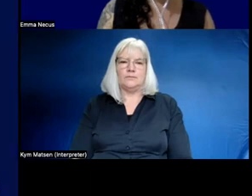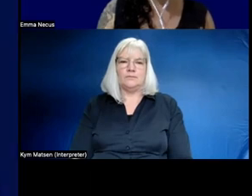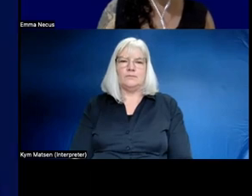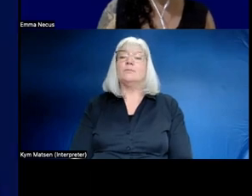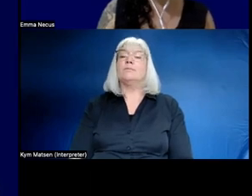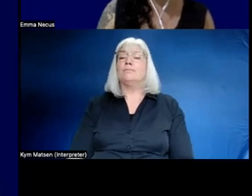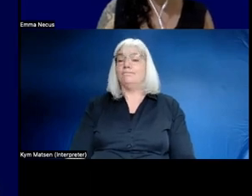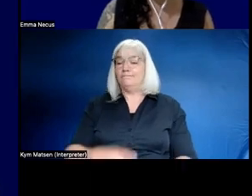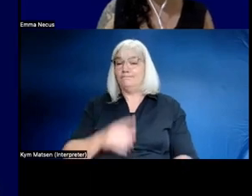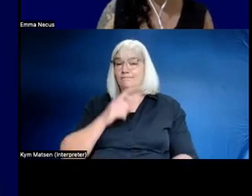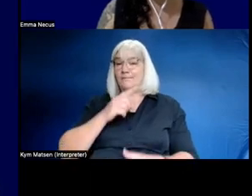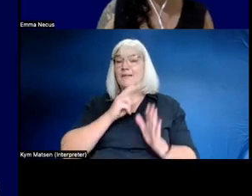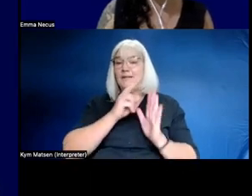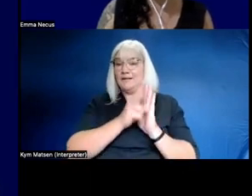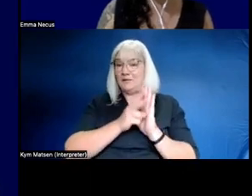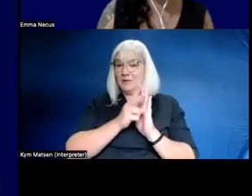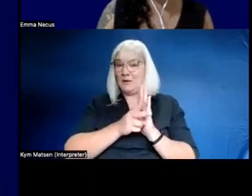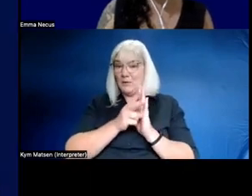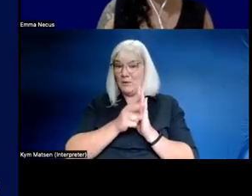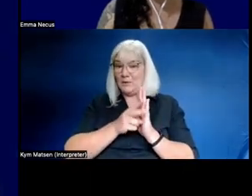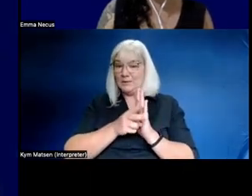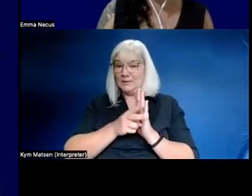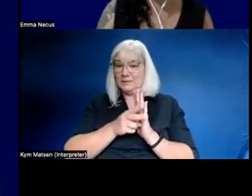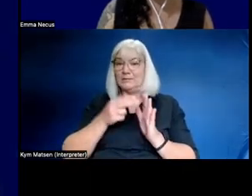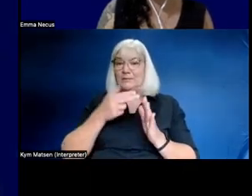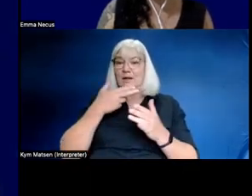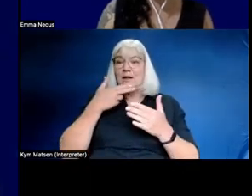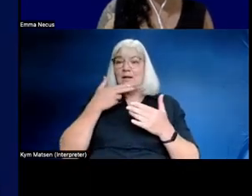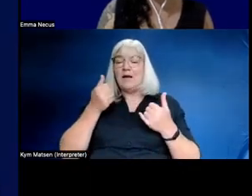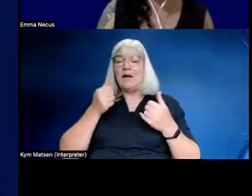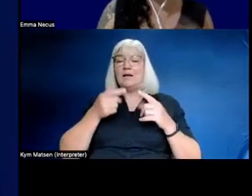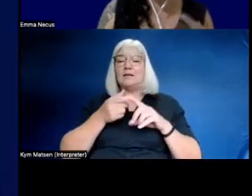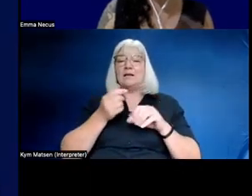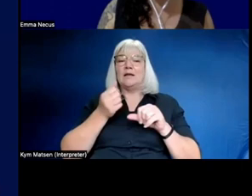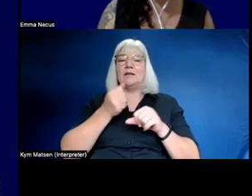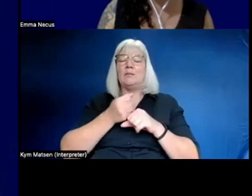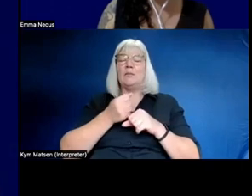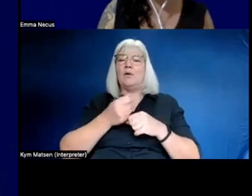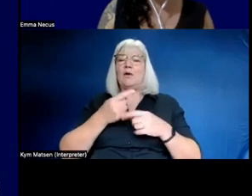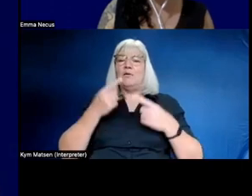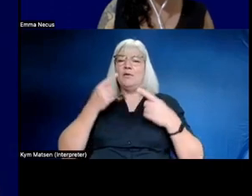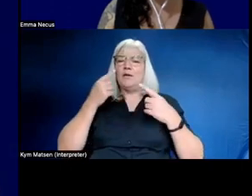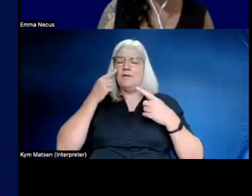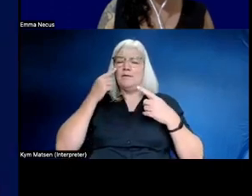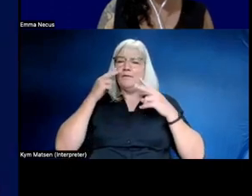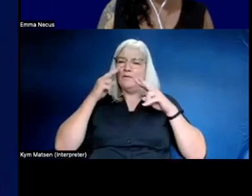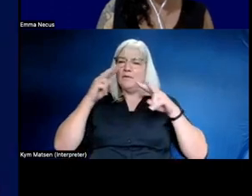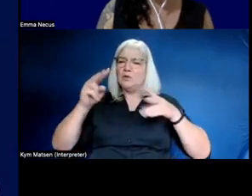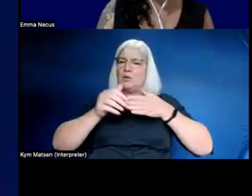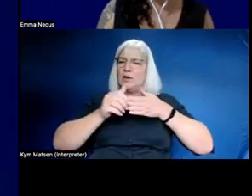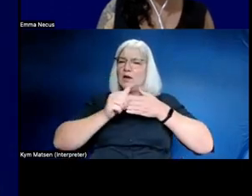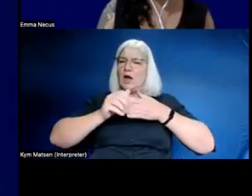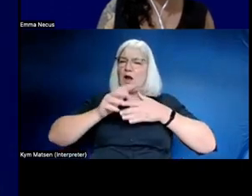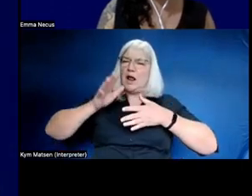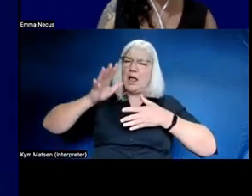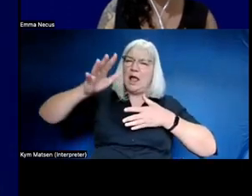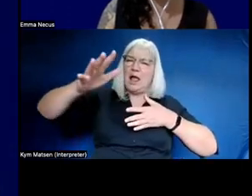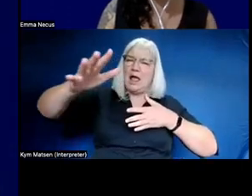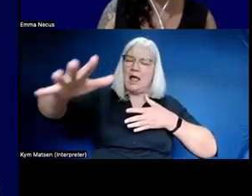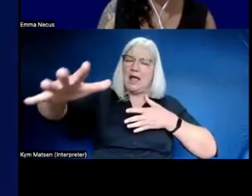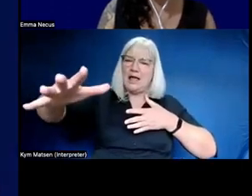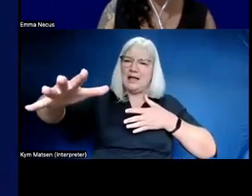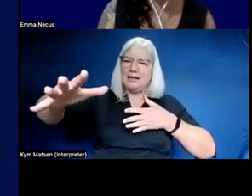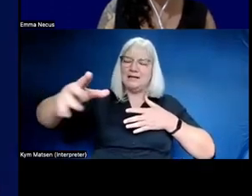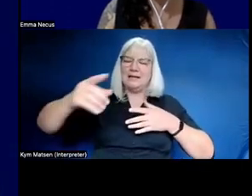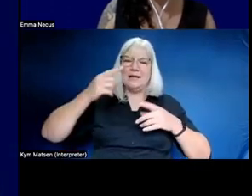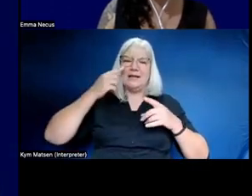This video is a really nice example of the visually guided reach that we talked about earlier. That idea that just by looking